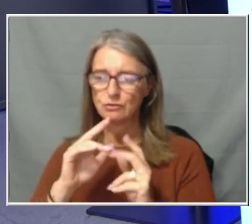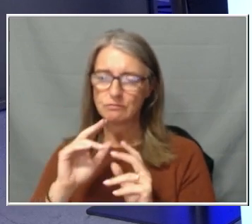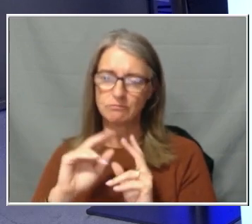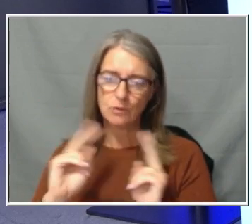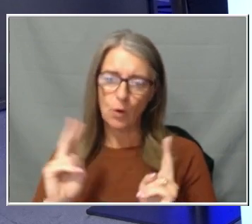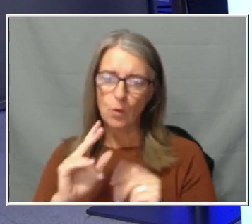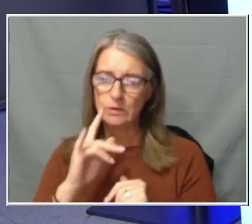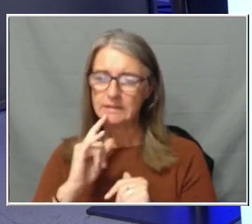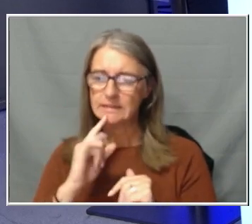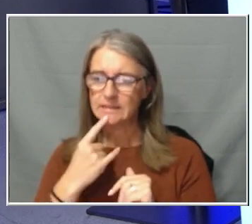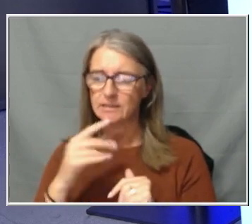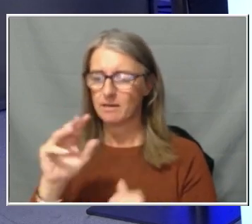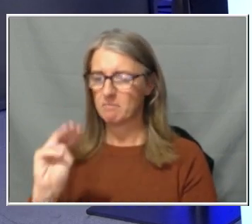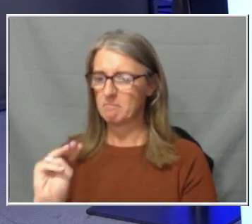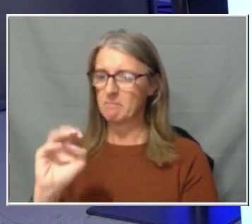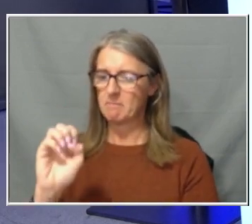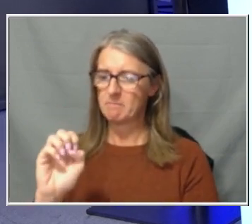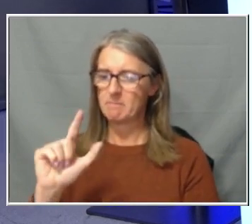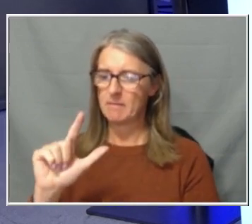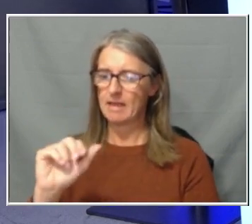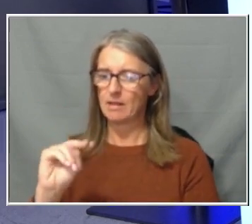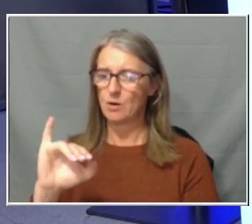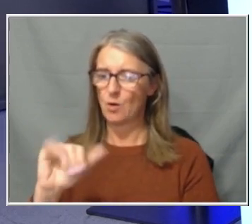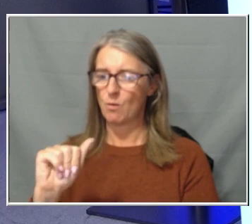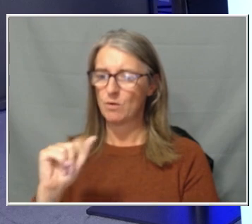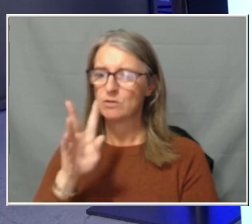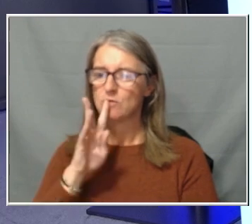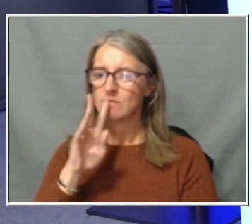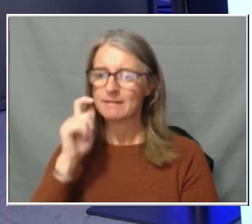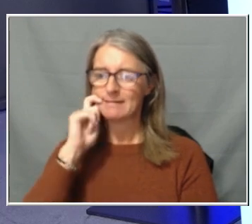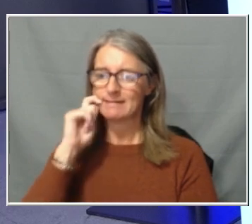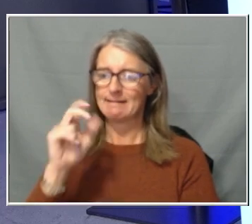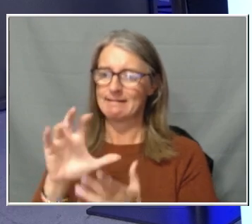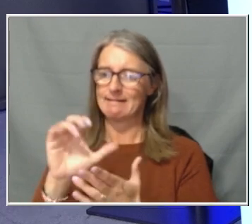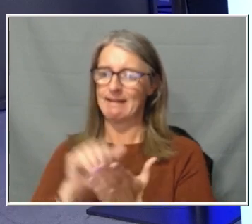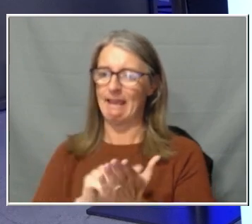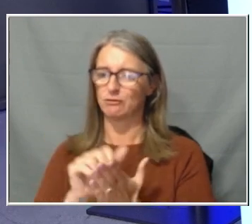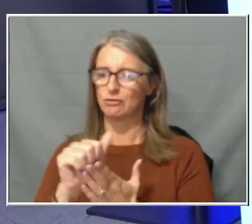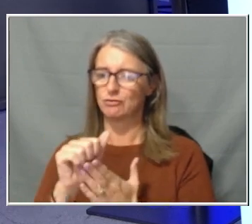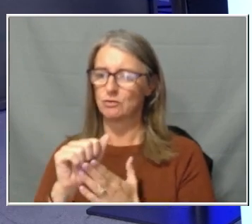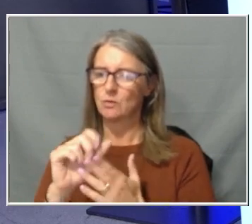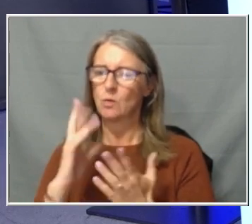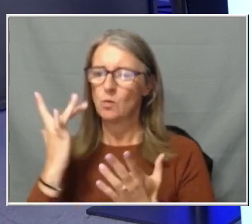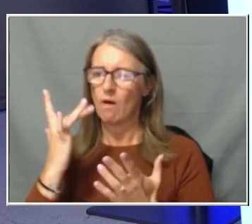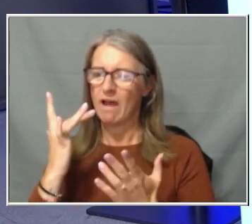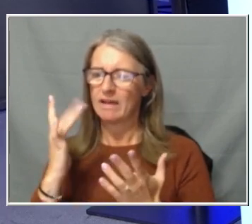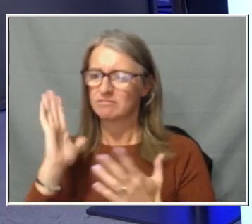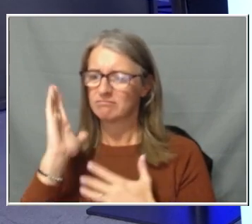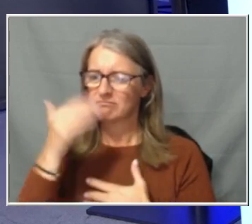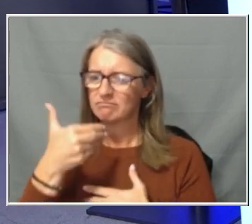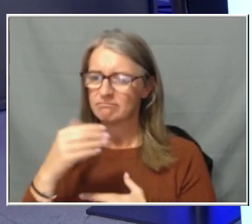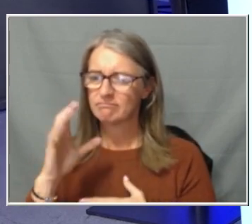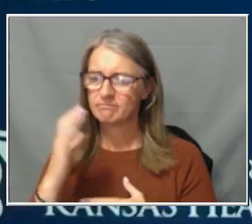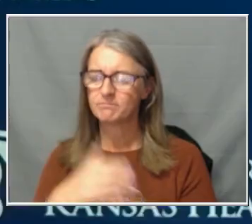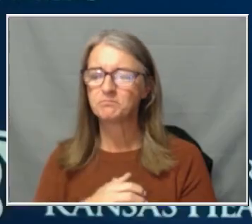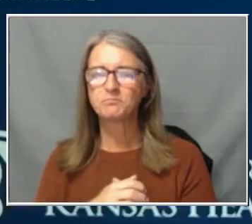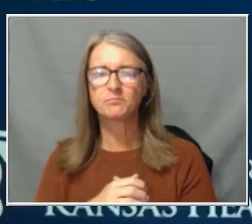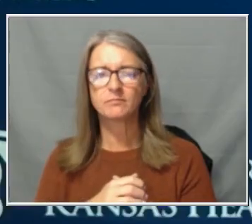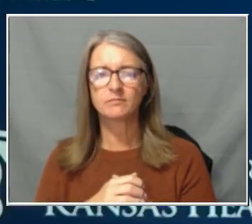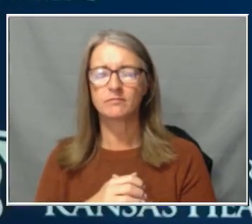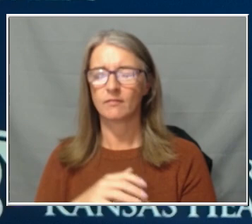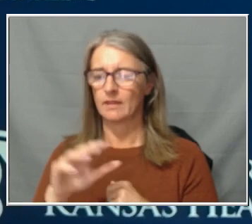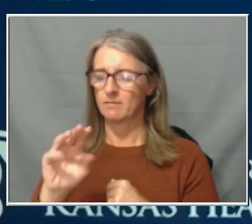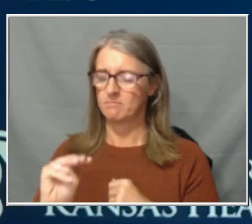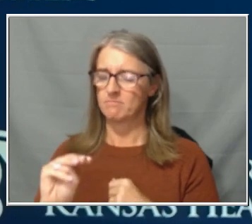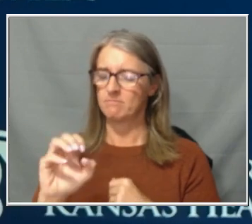we hear melanoma, it's a scary word when we talk about skin cancer. So just tell us about what makes it so unusual like that. Fair enough. I mean, melanoma is one